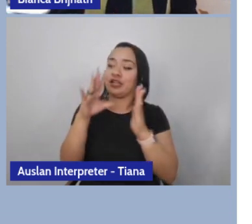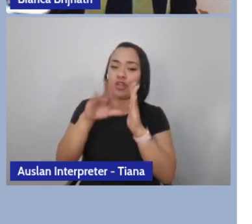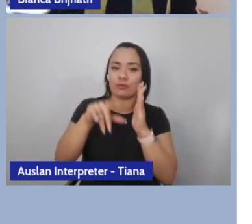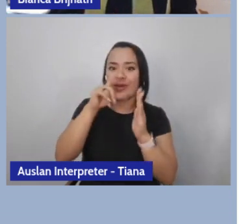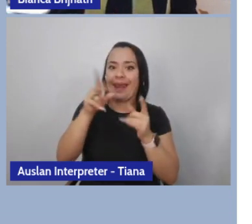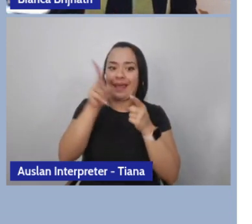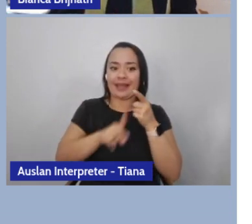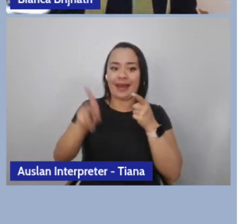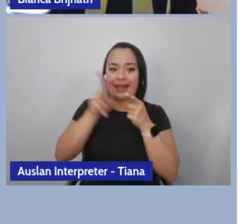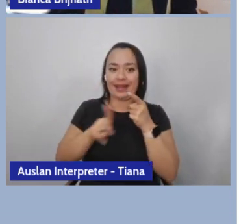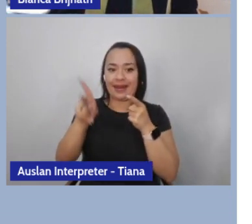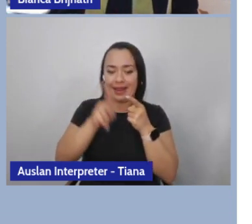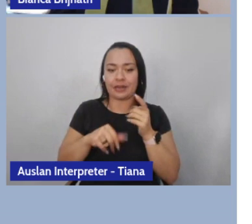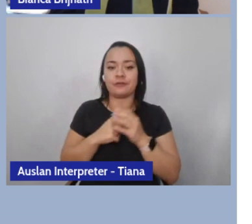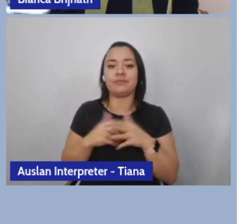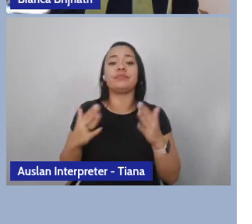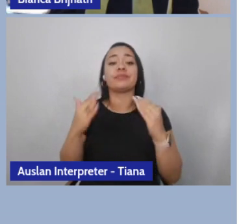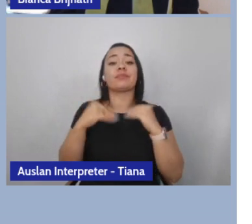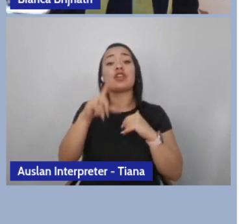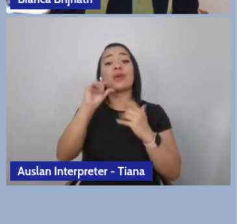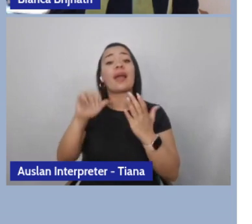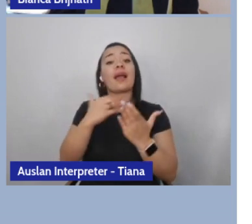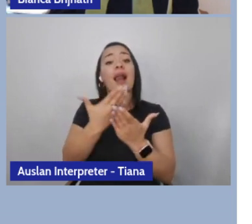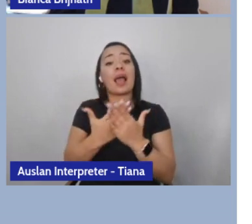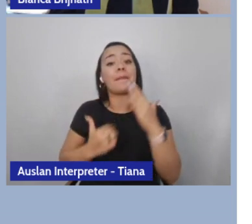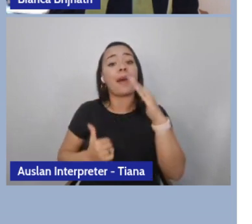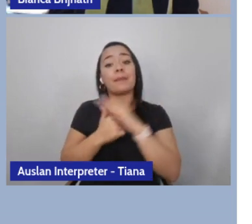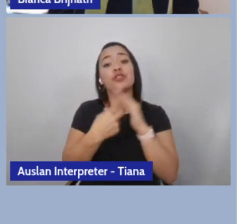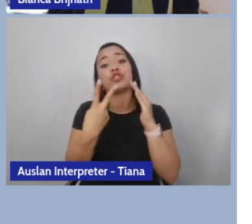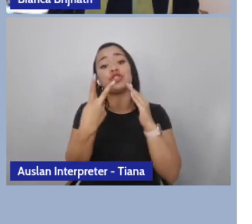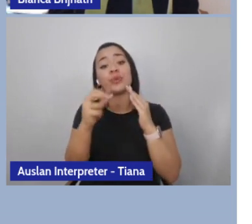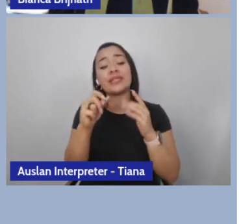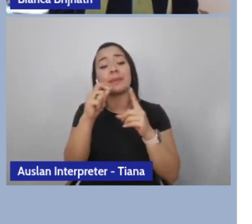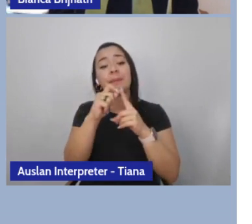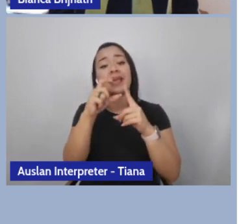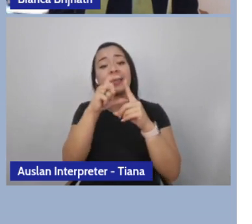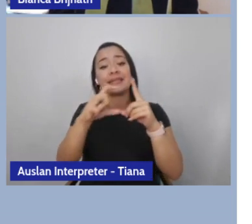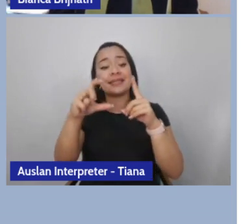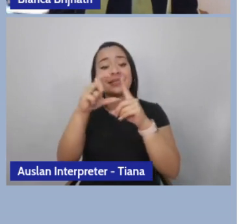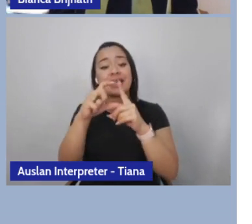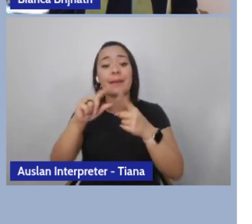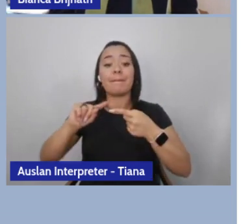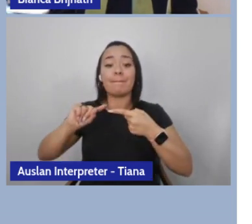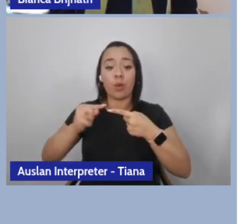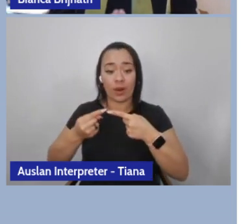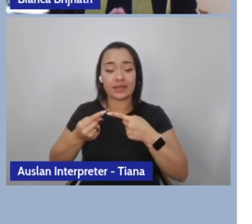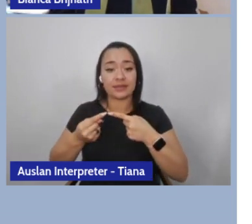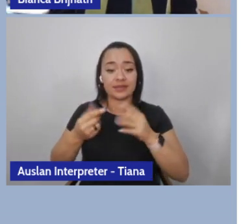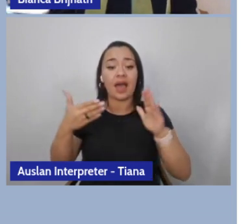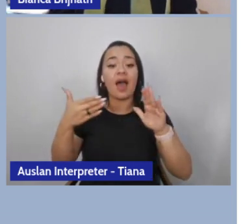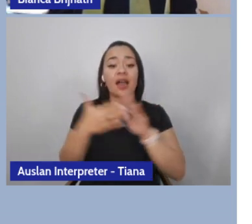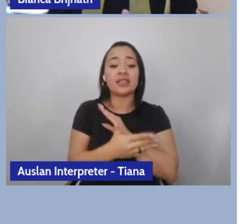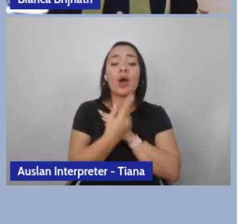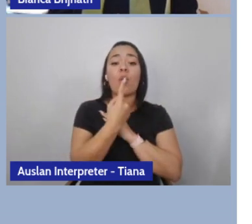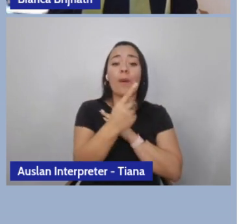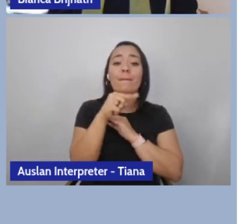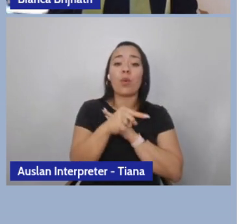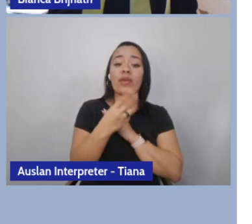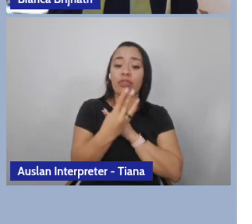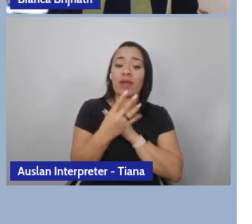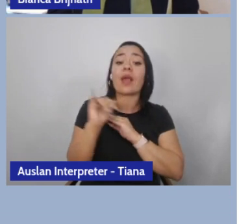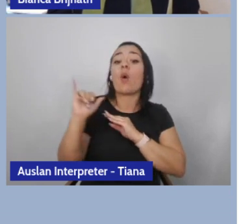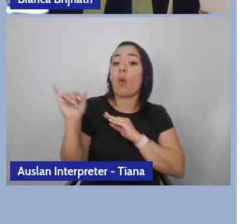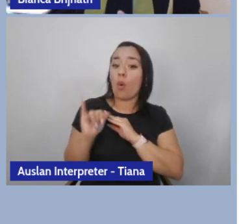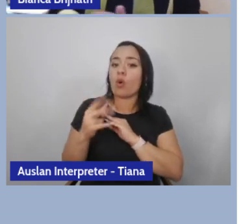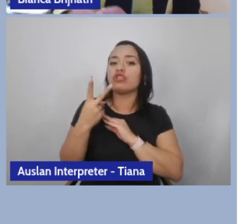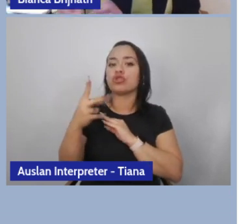interpreter up to 20 PD points for this under the NARI category 1.3 or 2.20, but don't be cheeky and try and